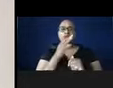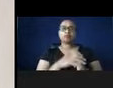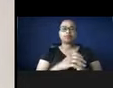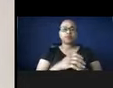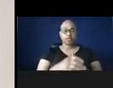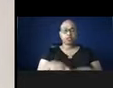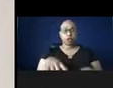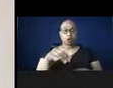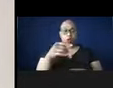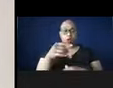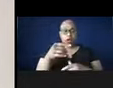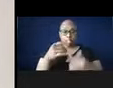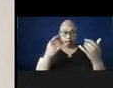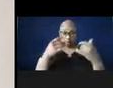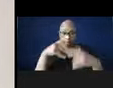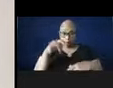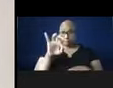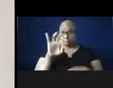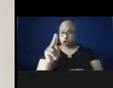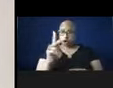this opportunity to